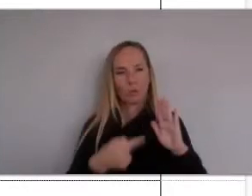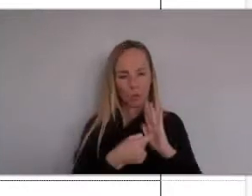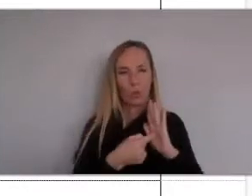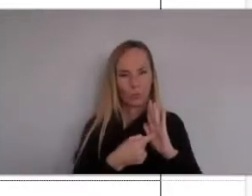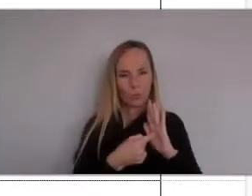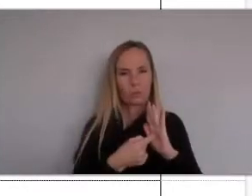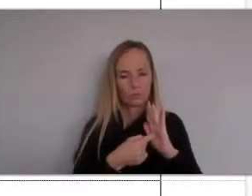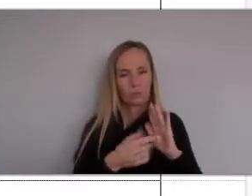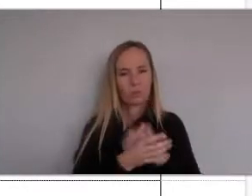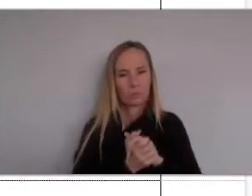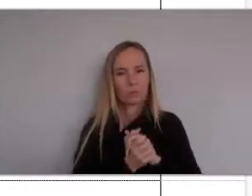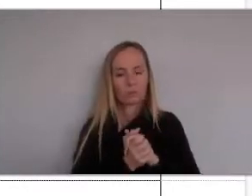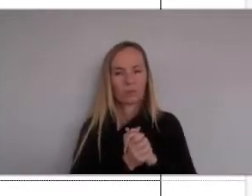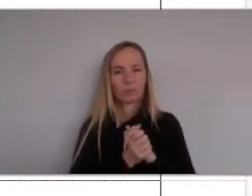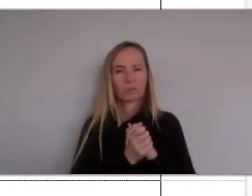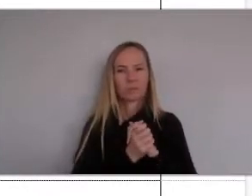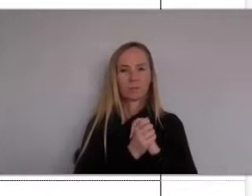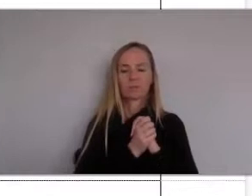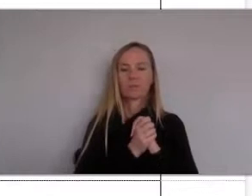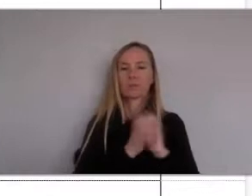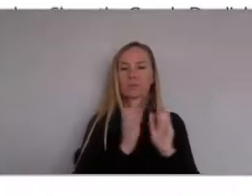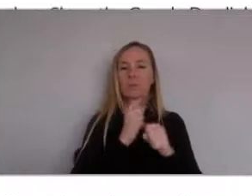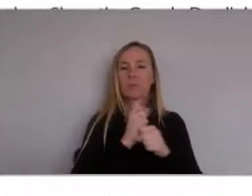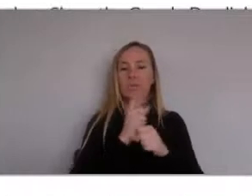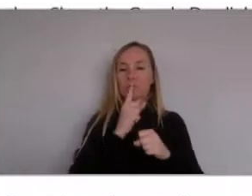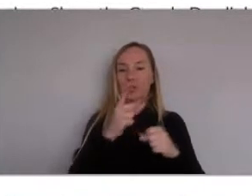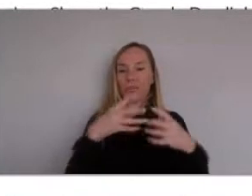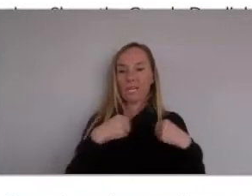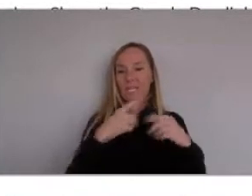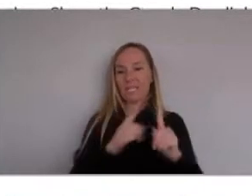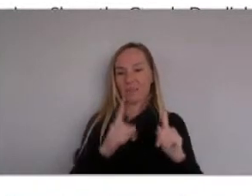discussion director. So make sure that you take on a different role.